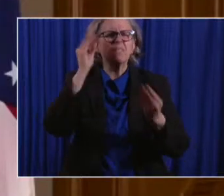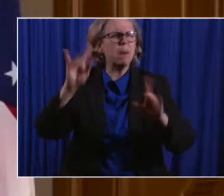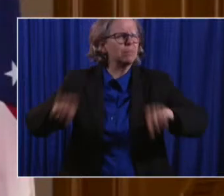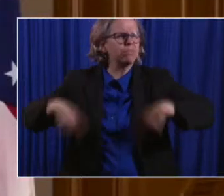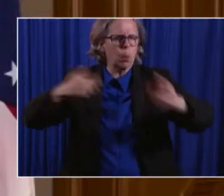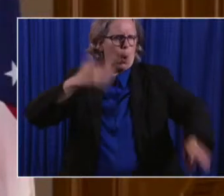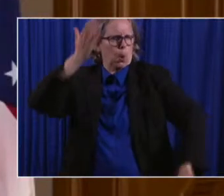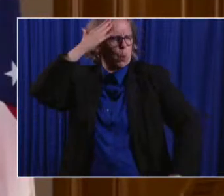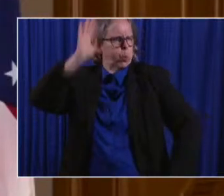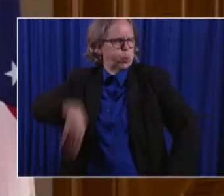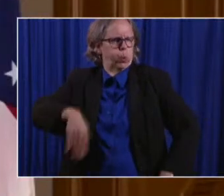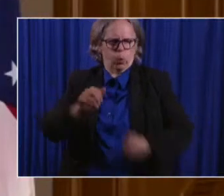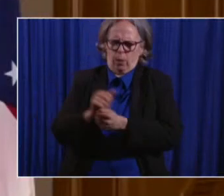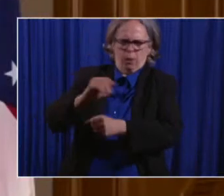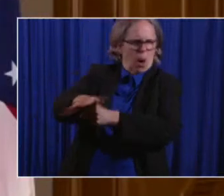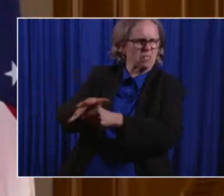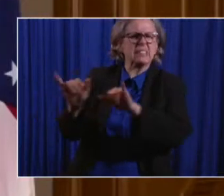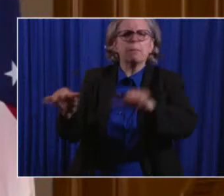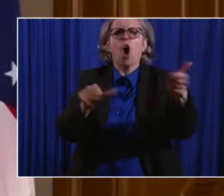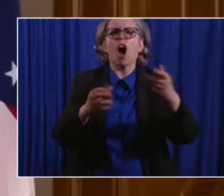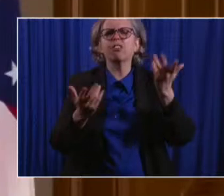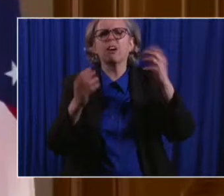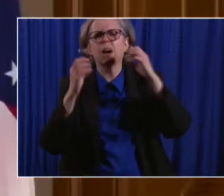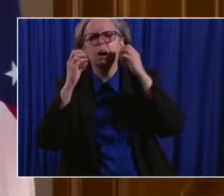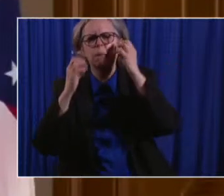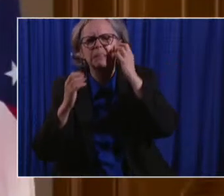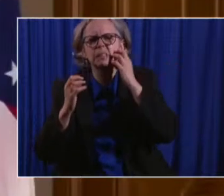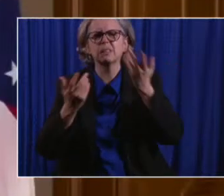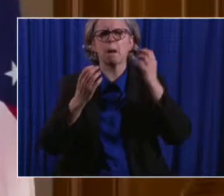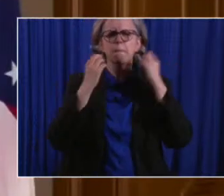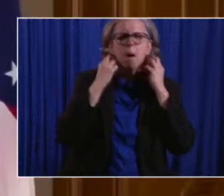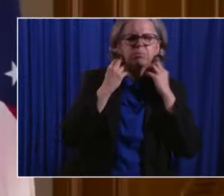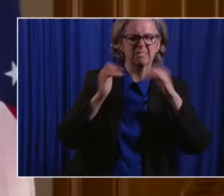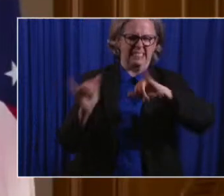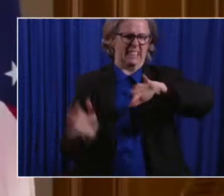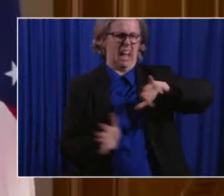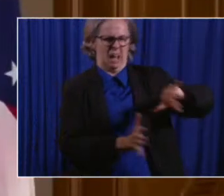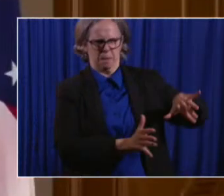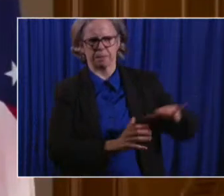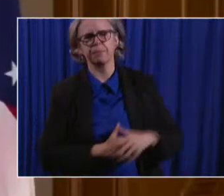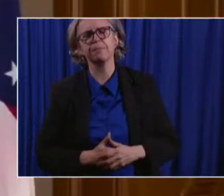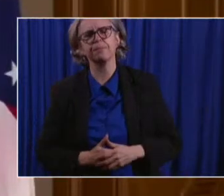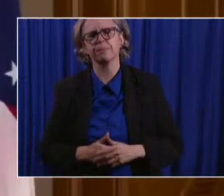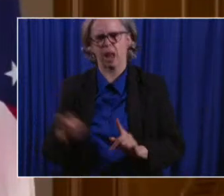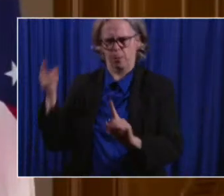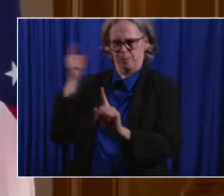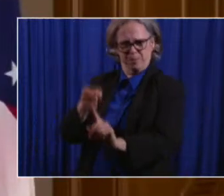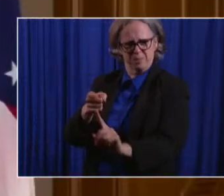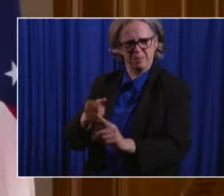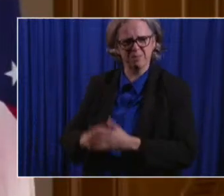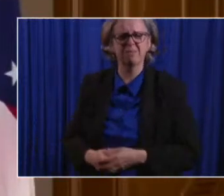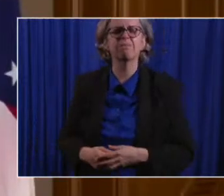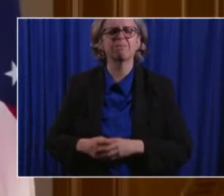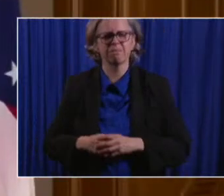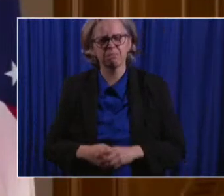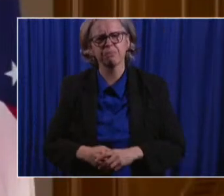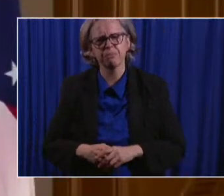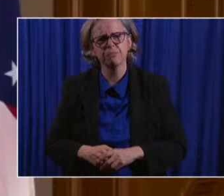be conducted as they were before COVID-19 and as they were when we had health orders